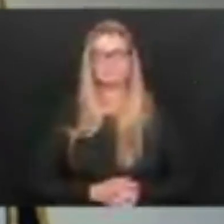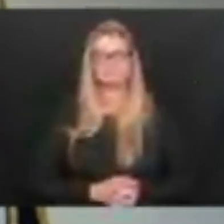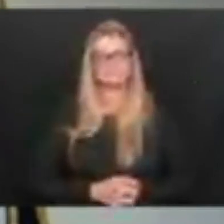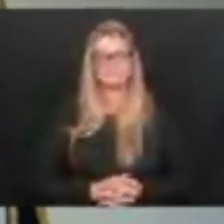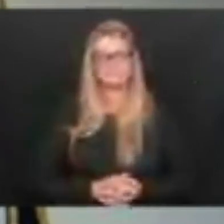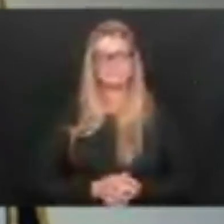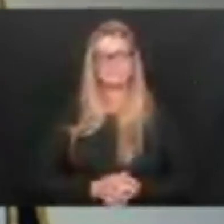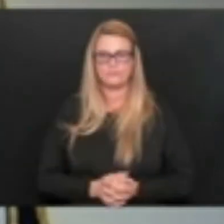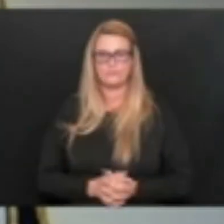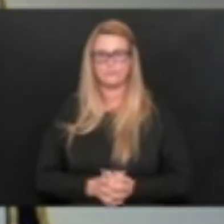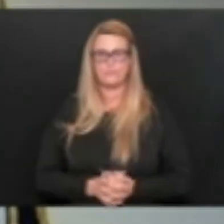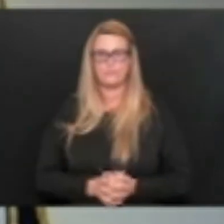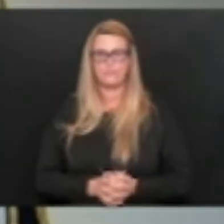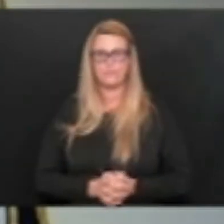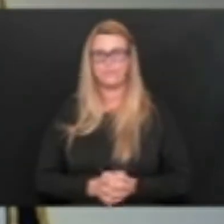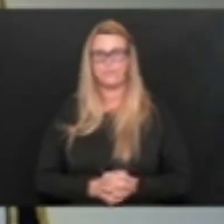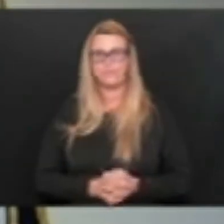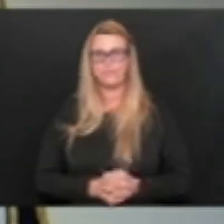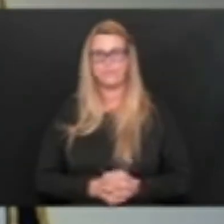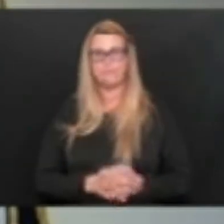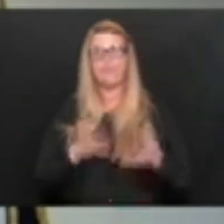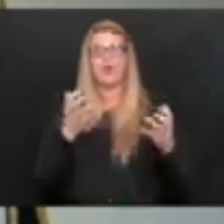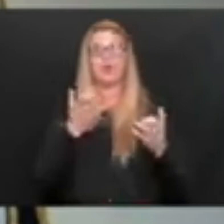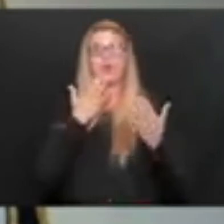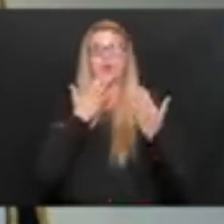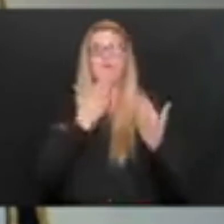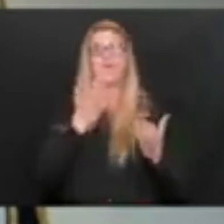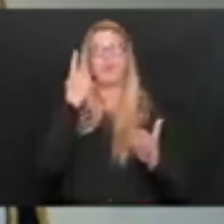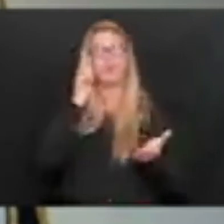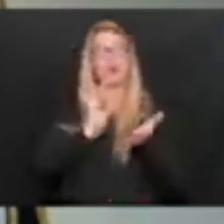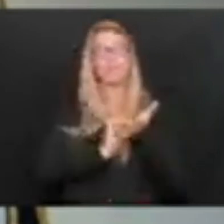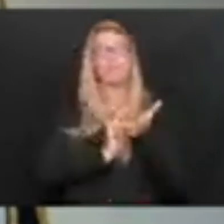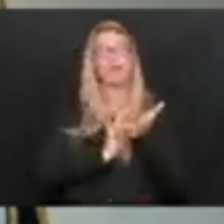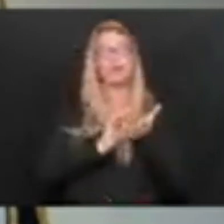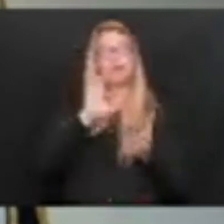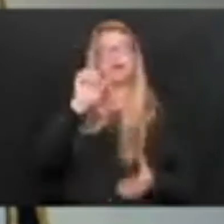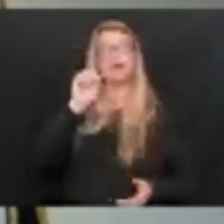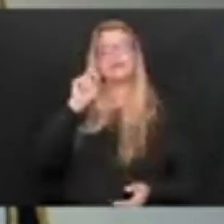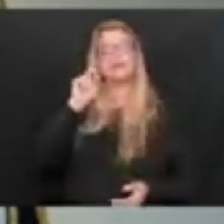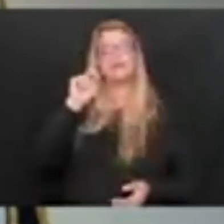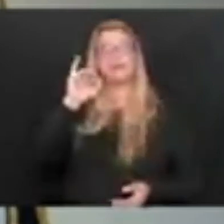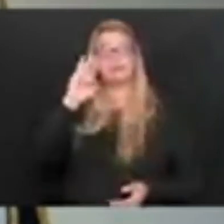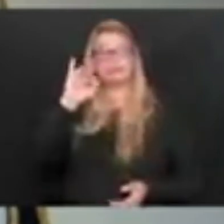registration for medical cannabis cards open to individuals.